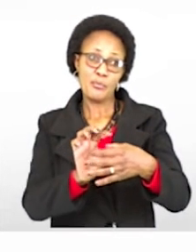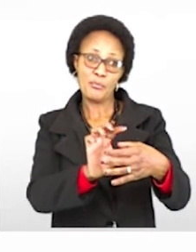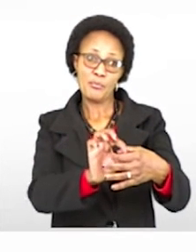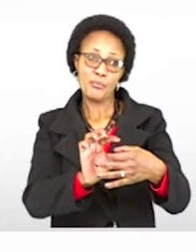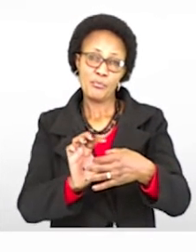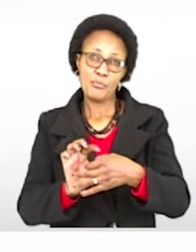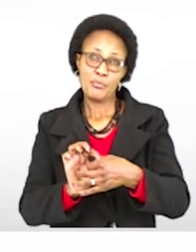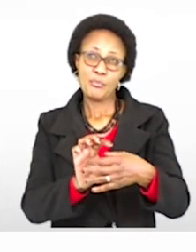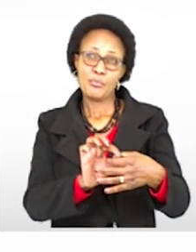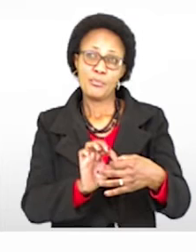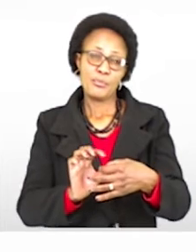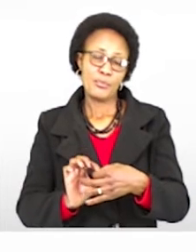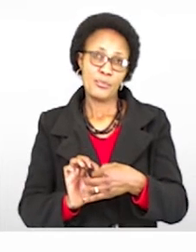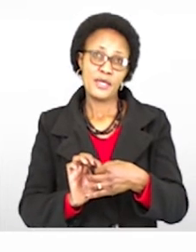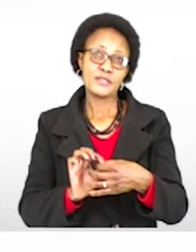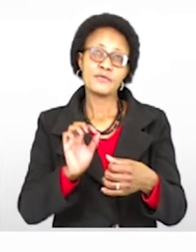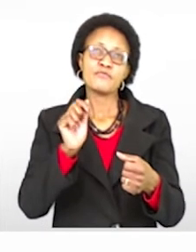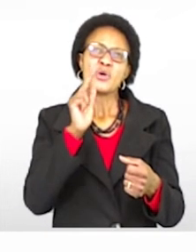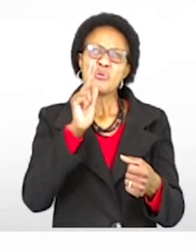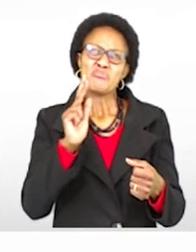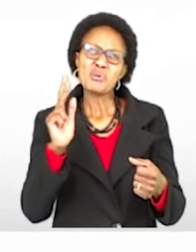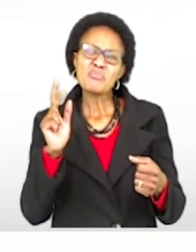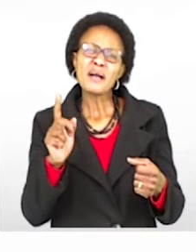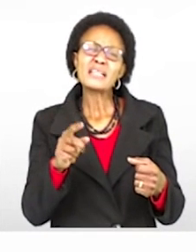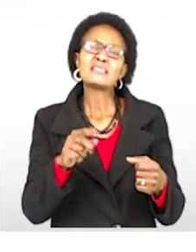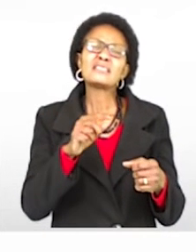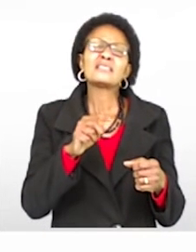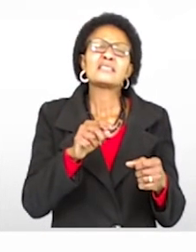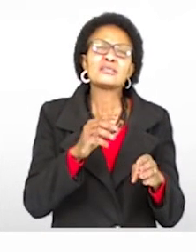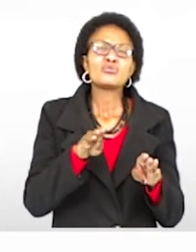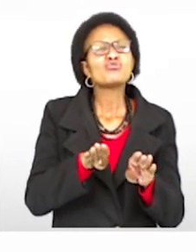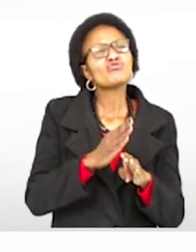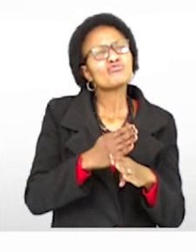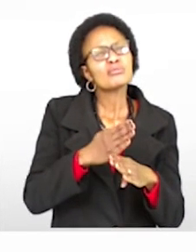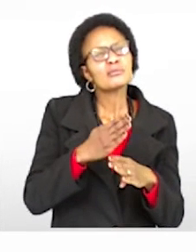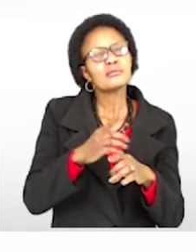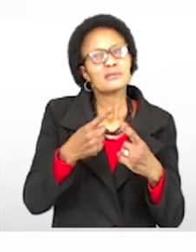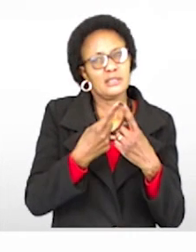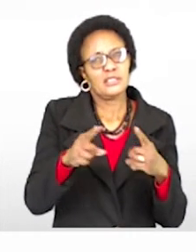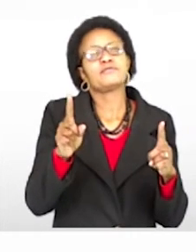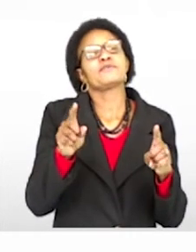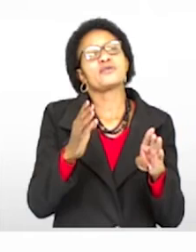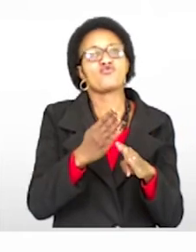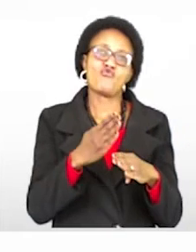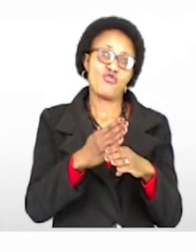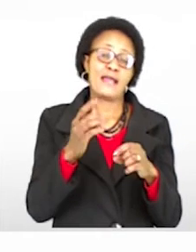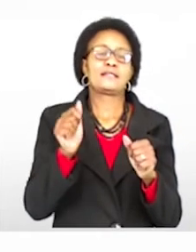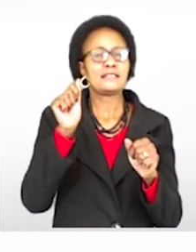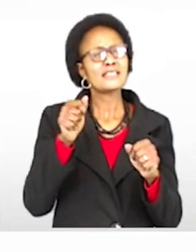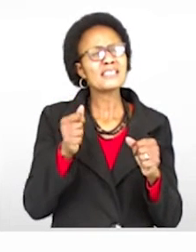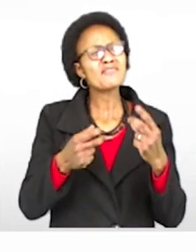do. Even when you go to town, the jobs that are done by different people are not the same with